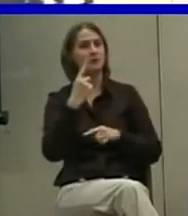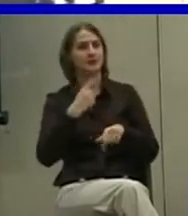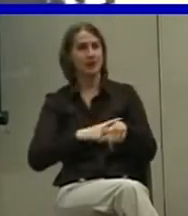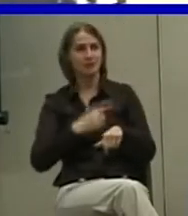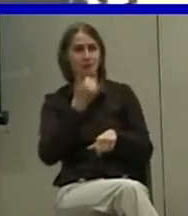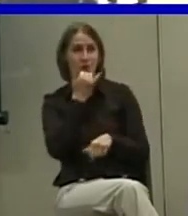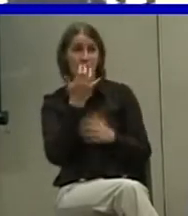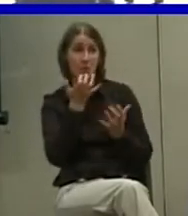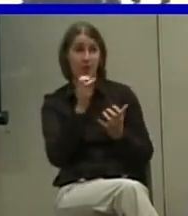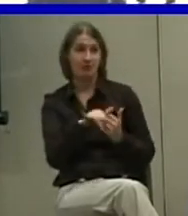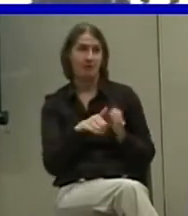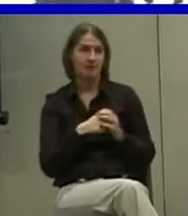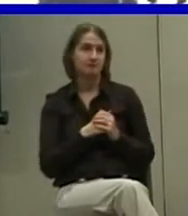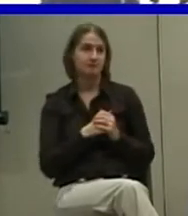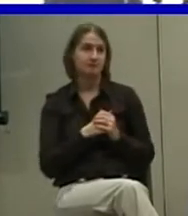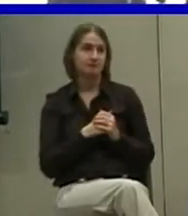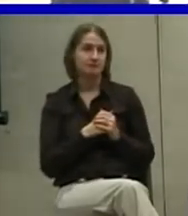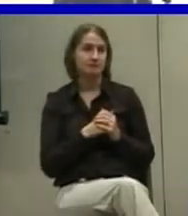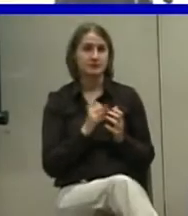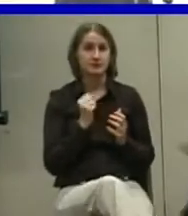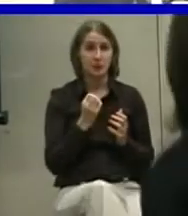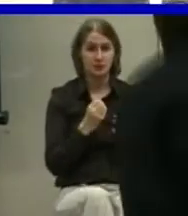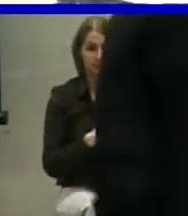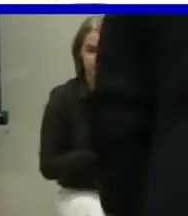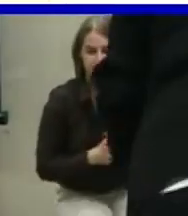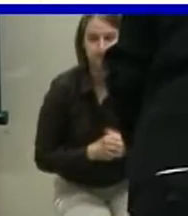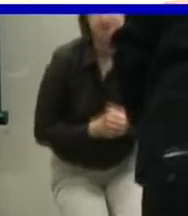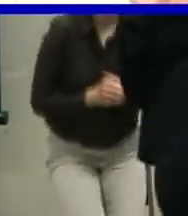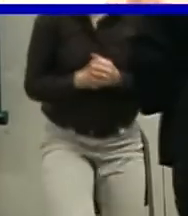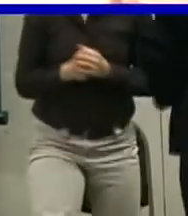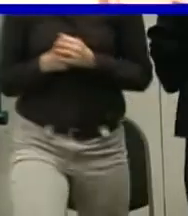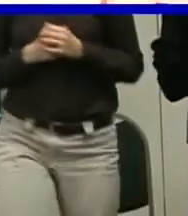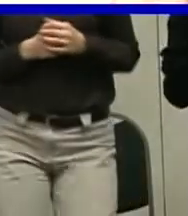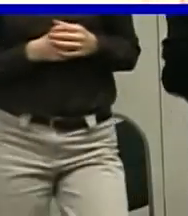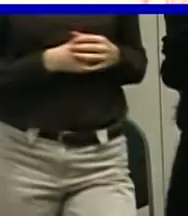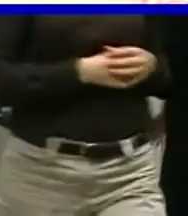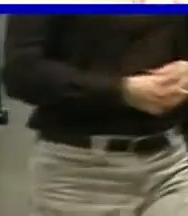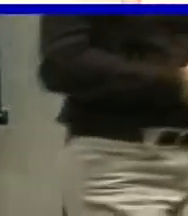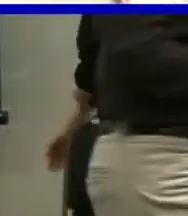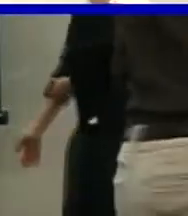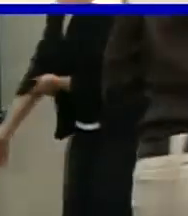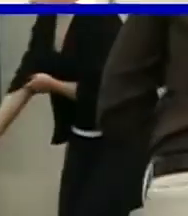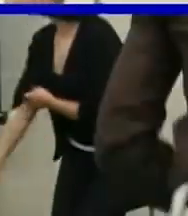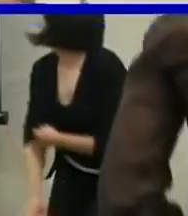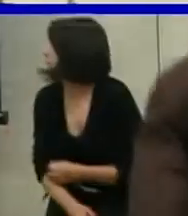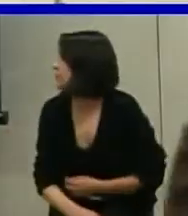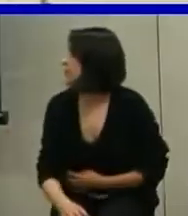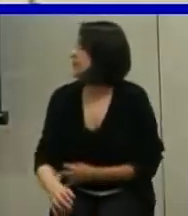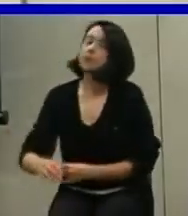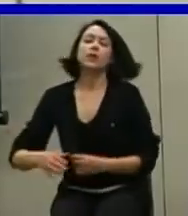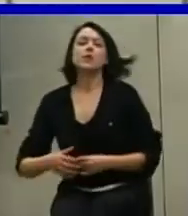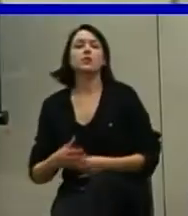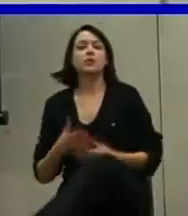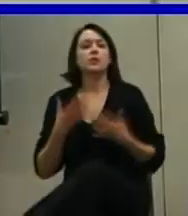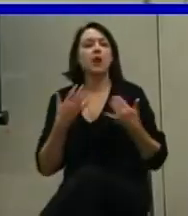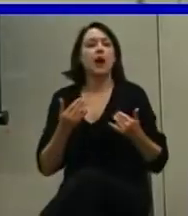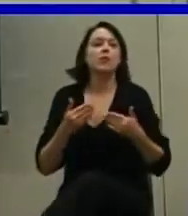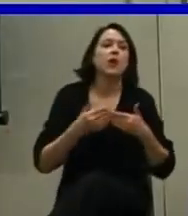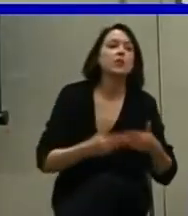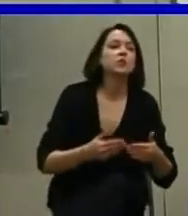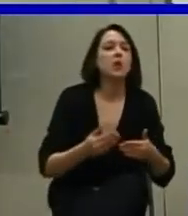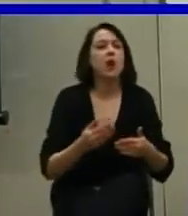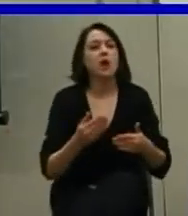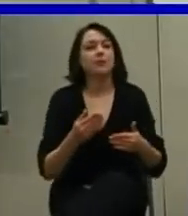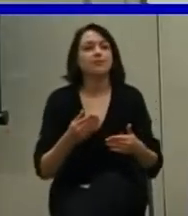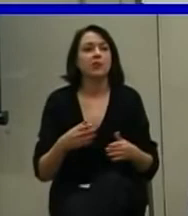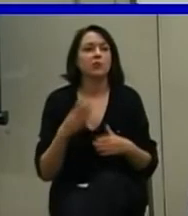So, going on to our by now annoying PBS